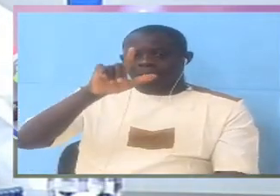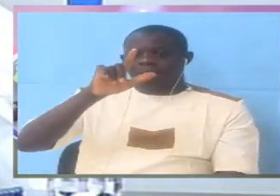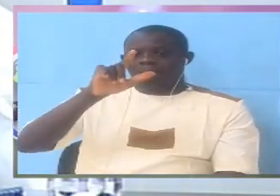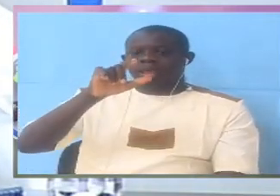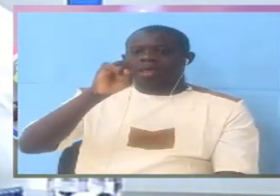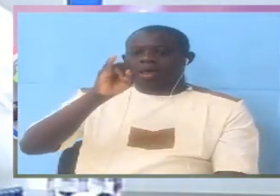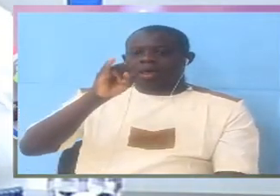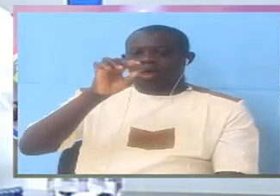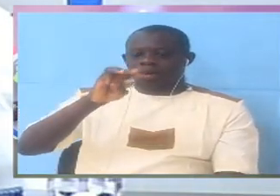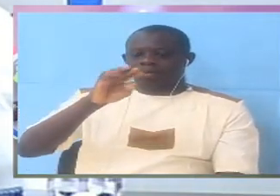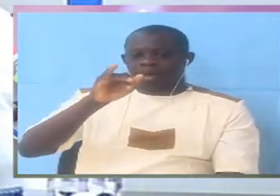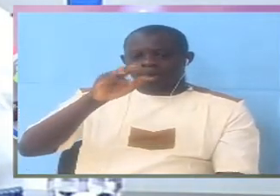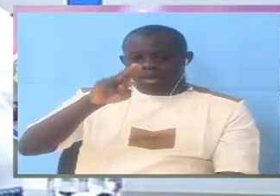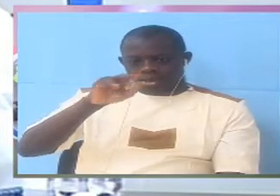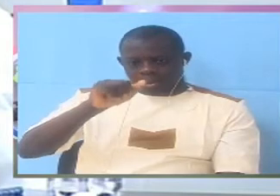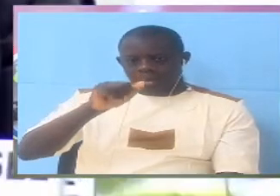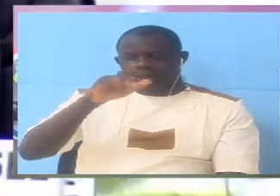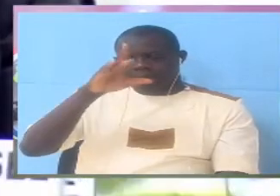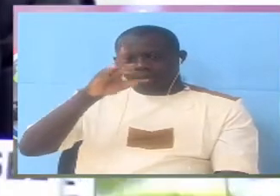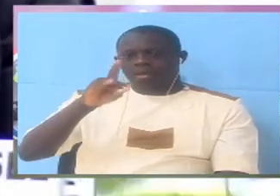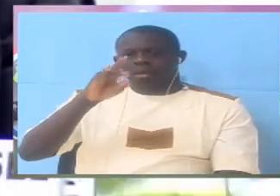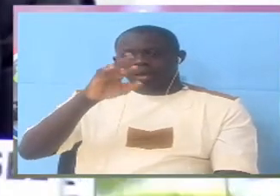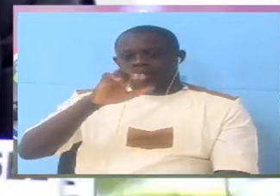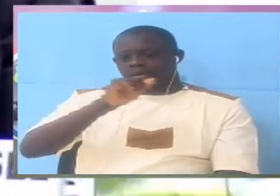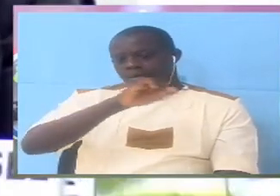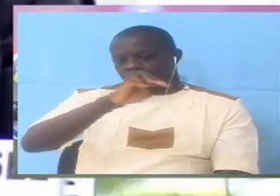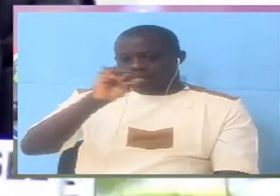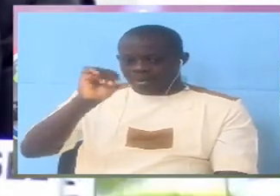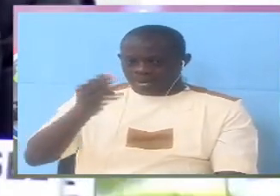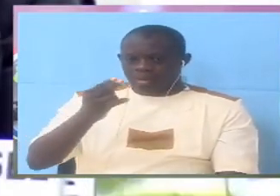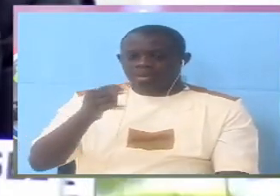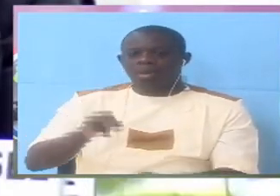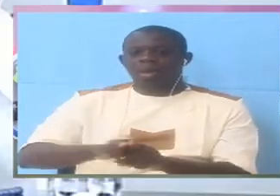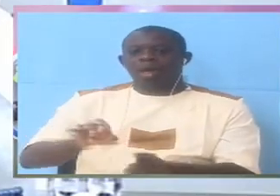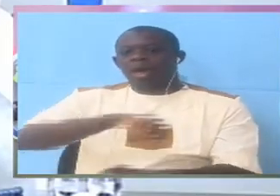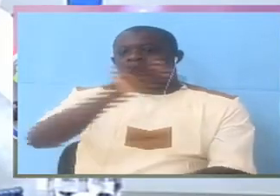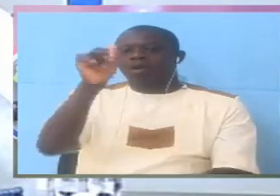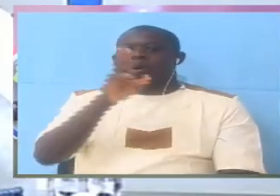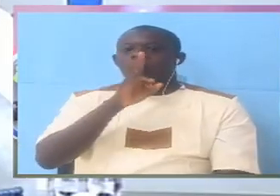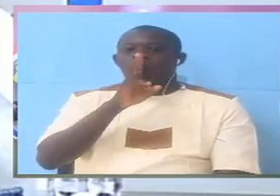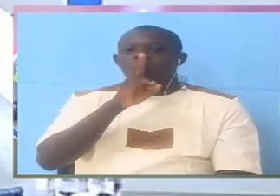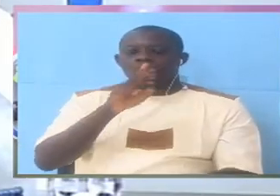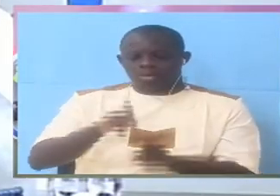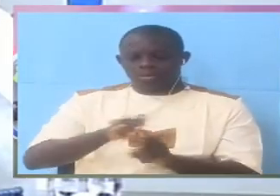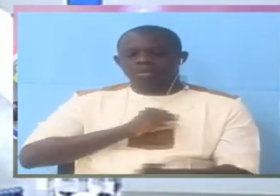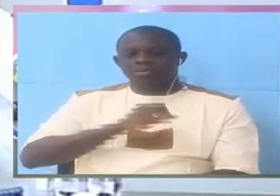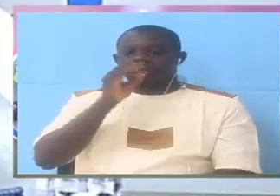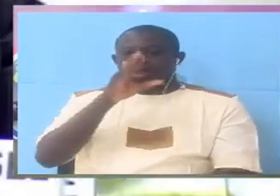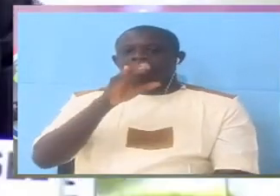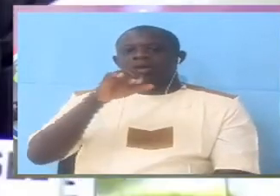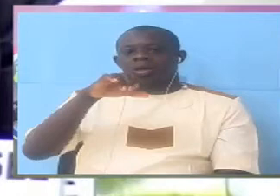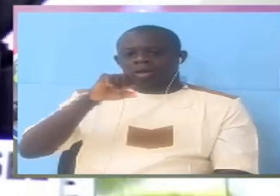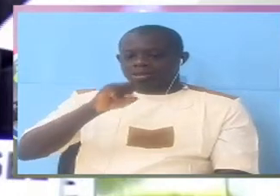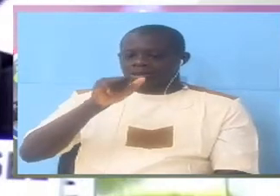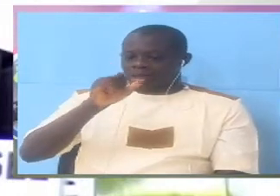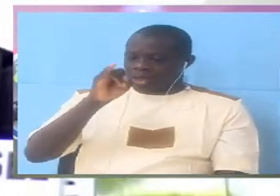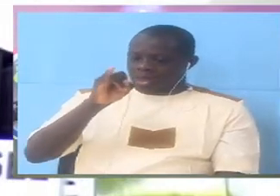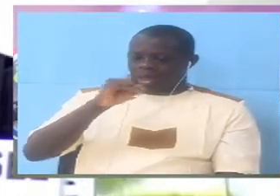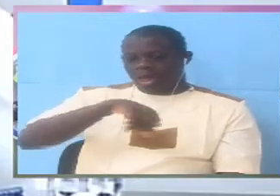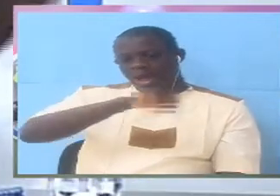you spoke, I said Musa, I said... And who else? And Seni Mane, exactly. Of course. Yes. And of course, Daba